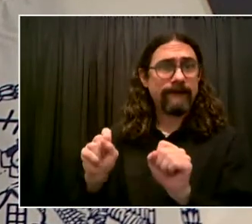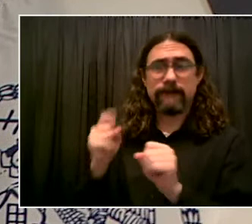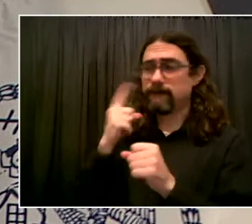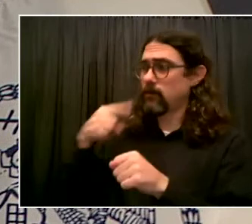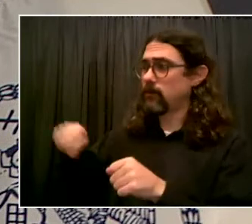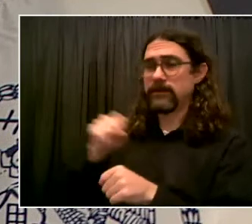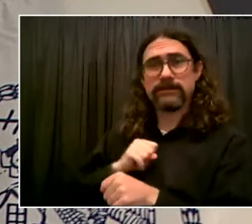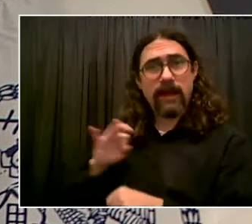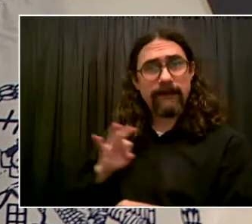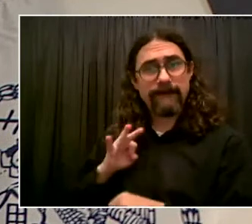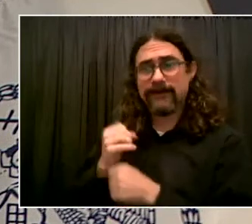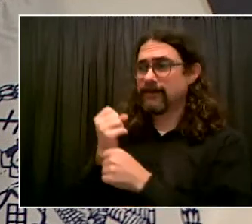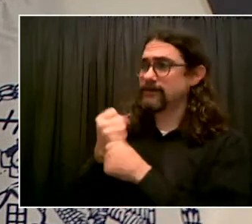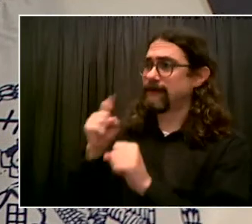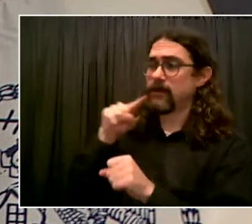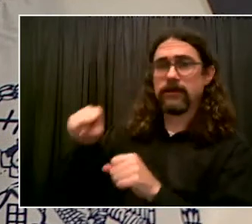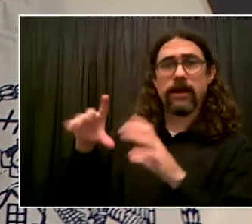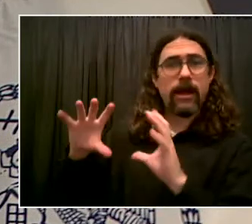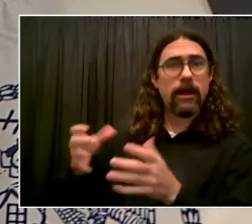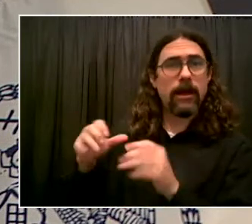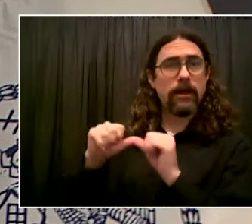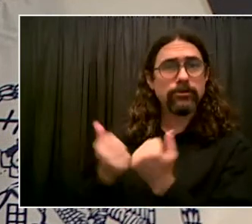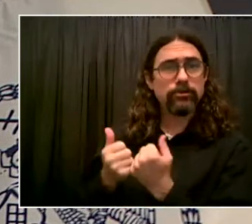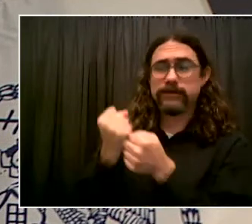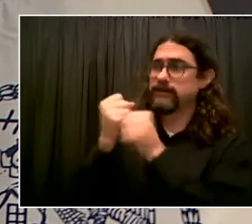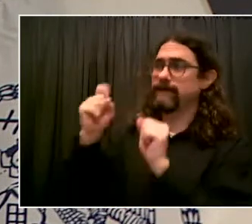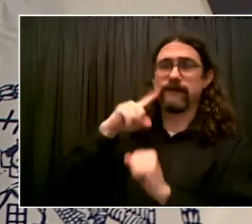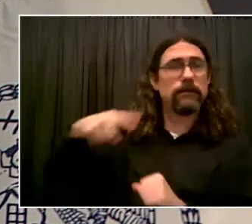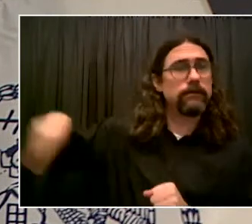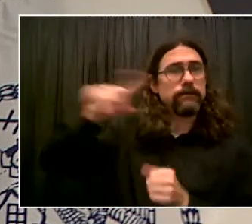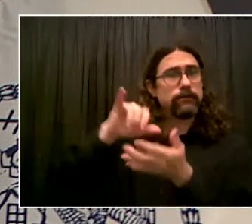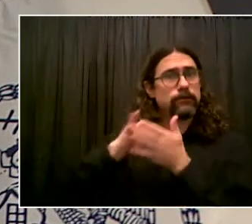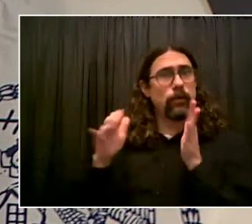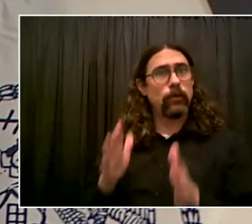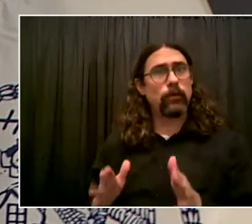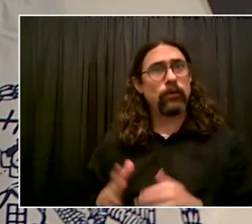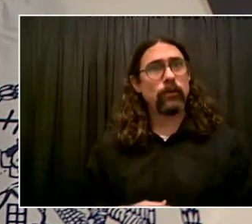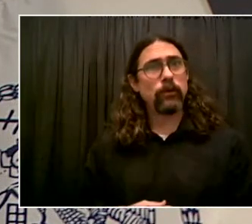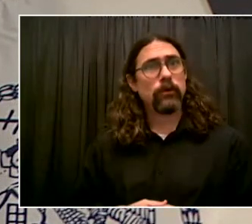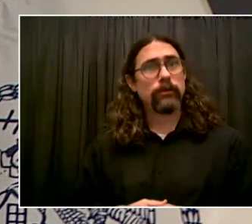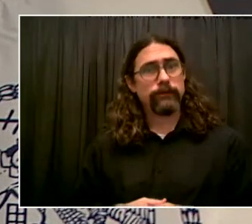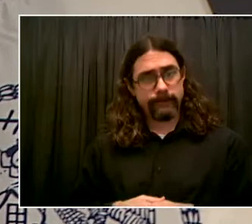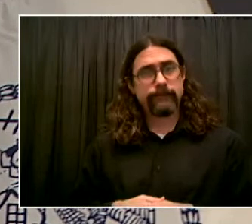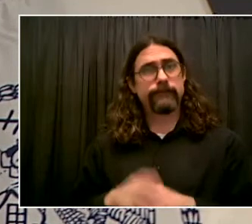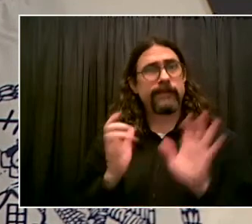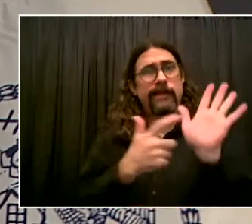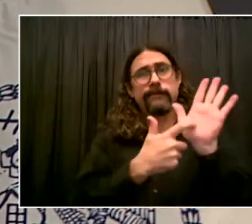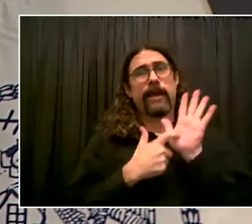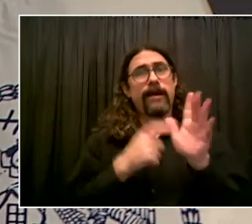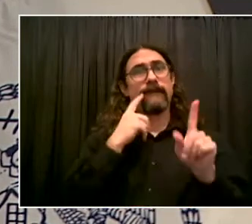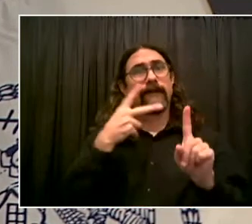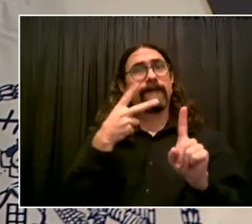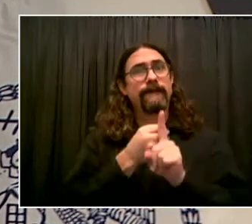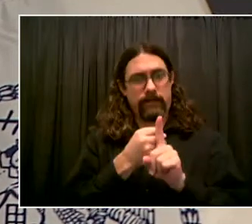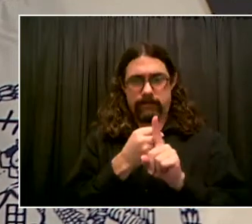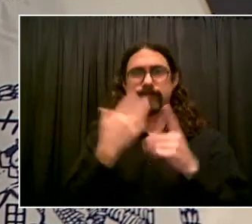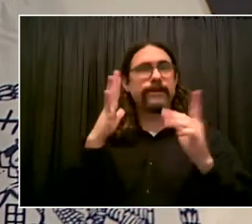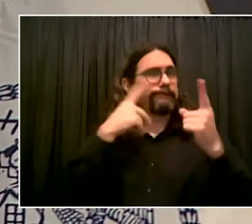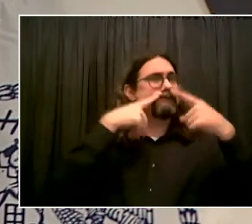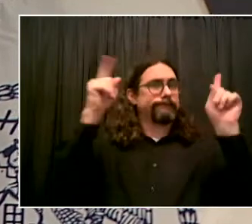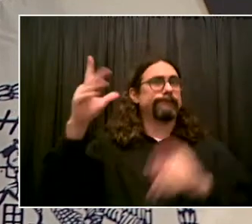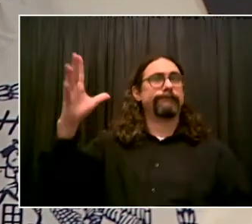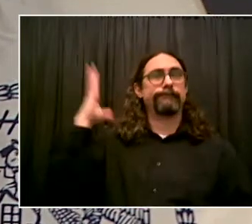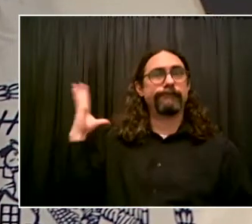again, we put the mandates in place, and they've worked with health and hospitals, largest public health system in America,